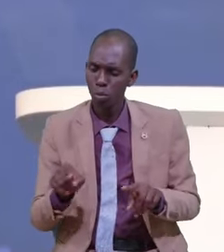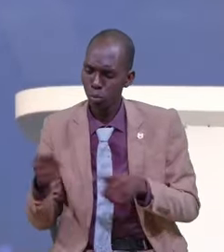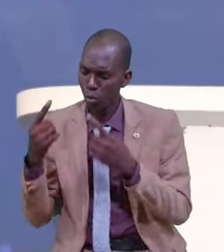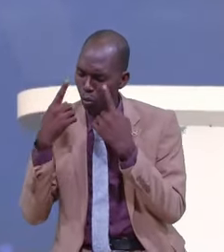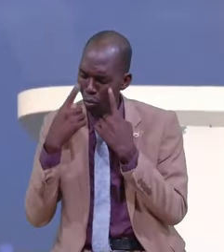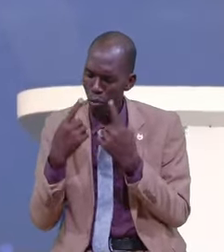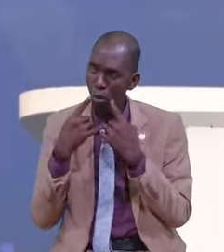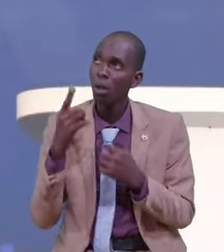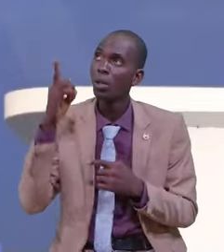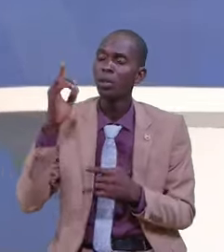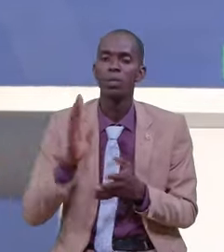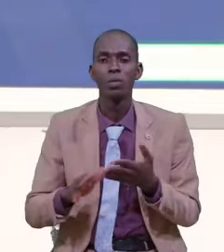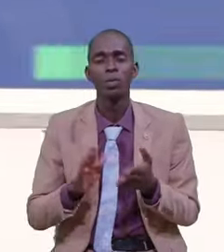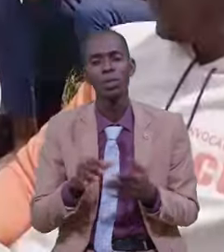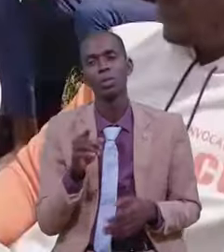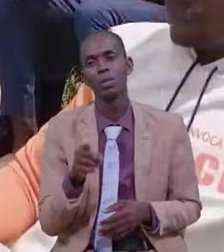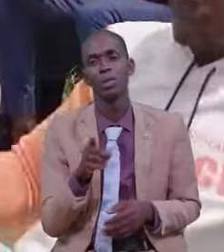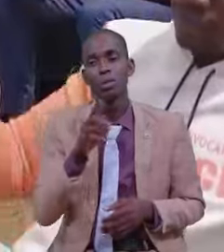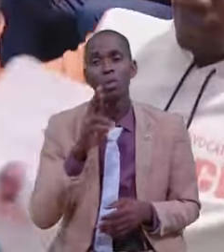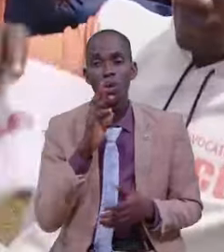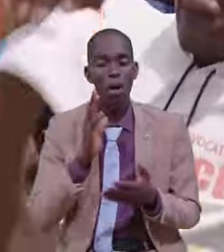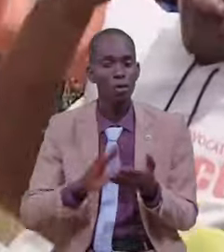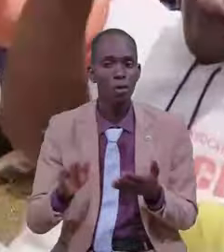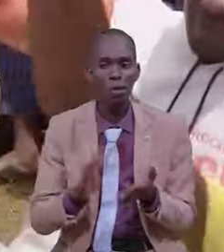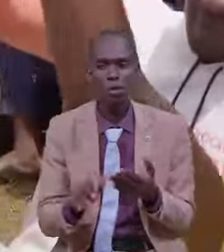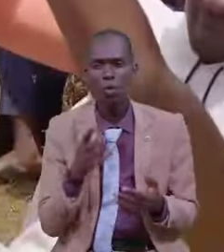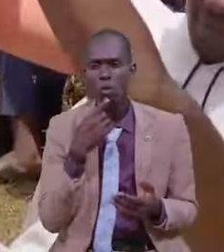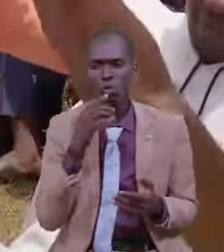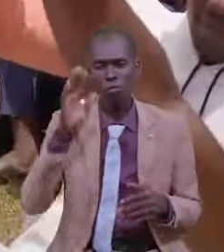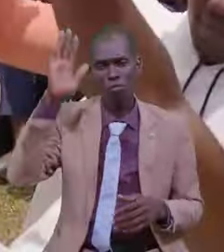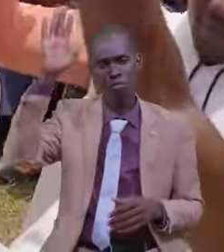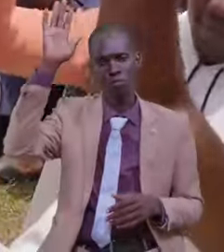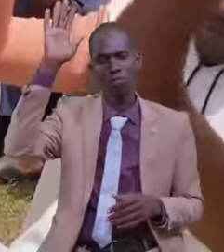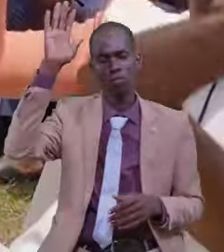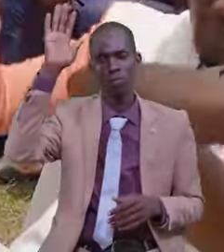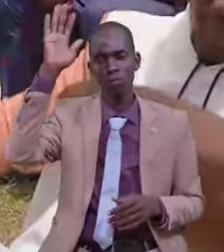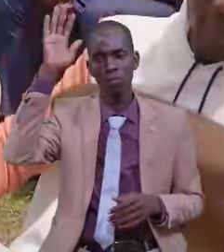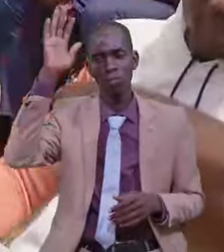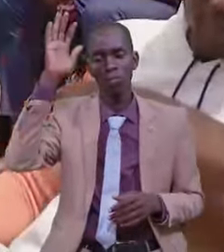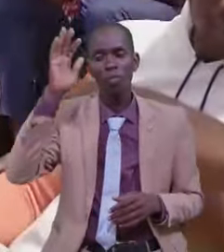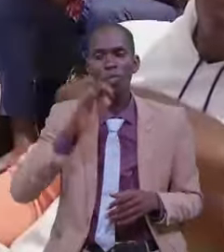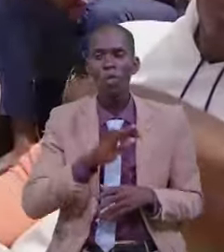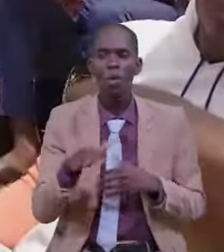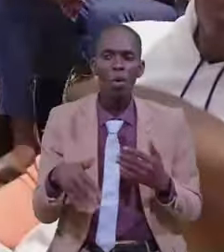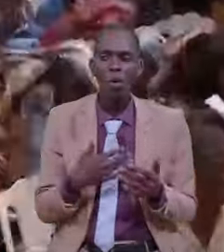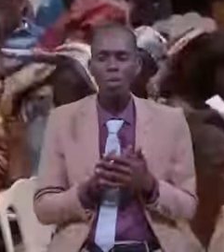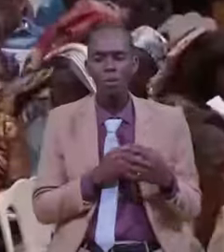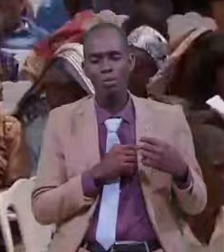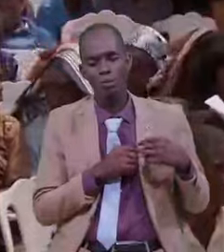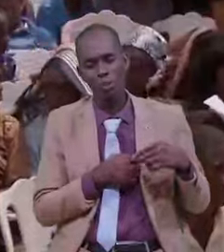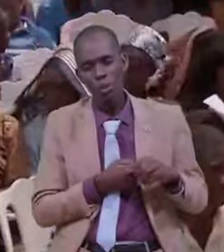forgiven. Where are you? I said you are forgiven. And all the guilt and all the shame and